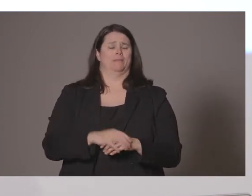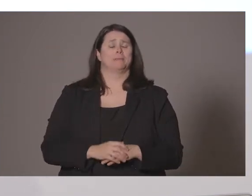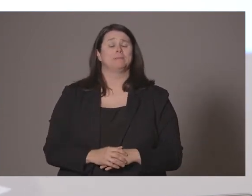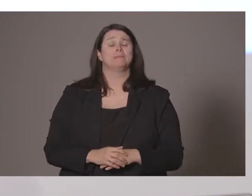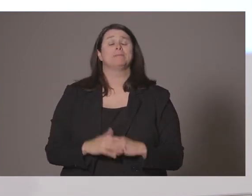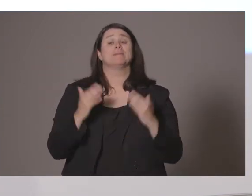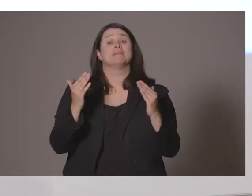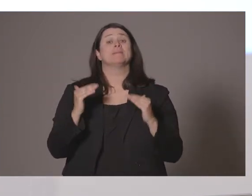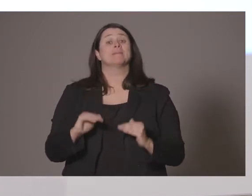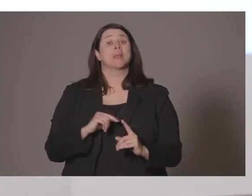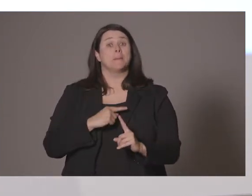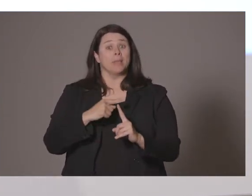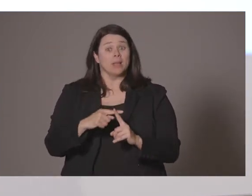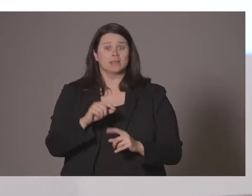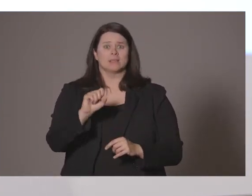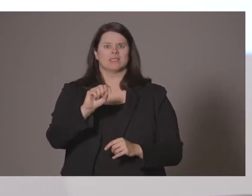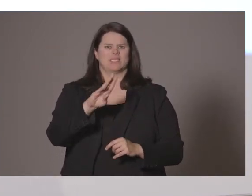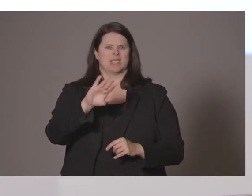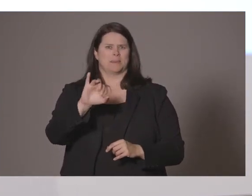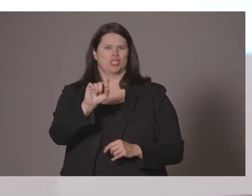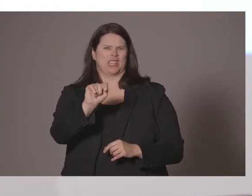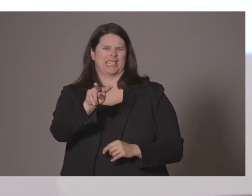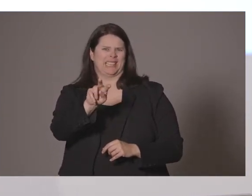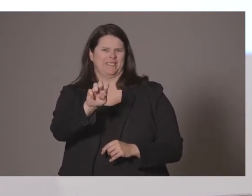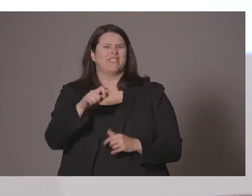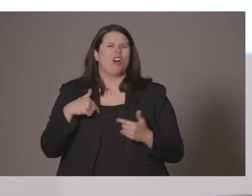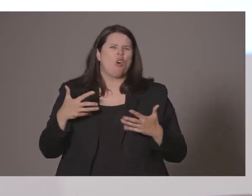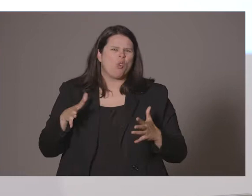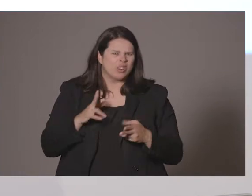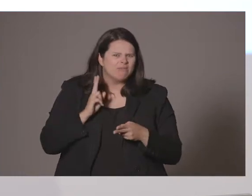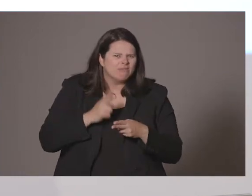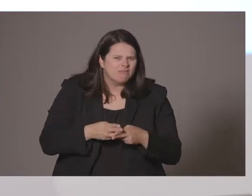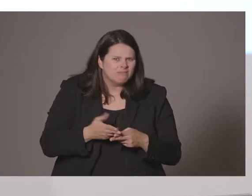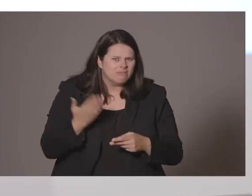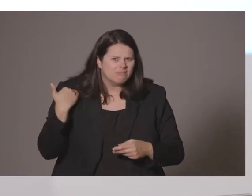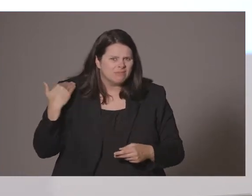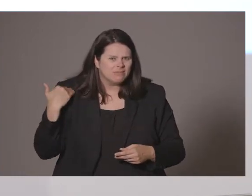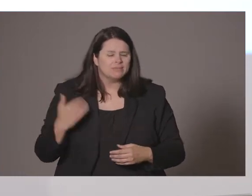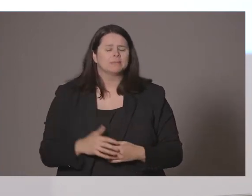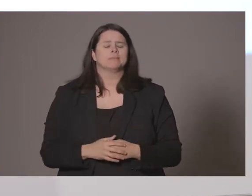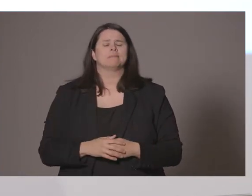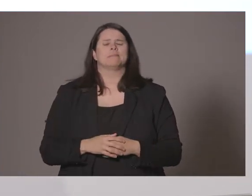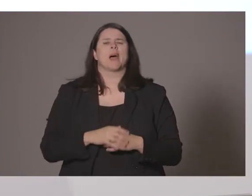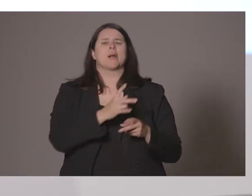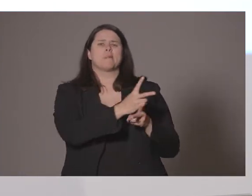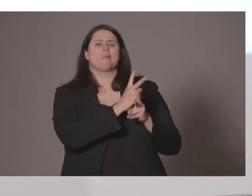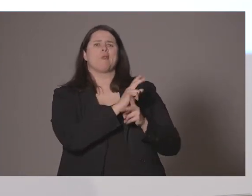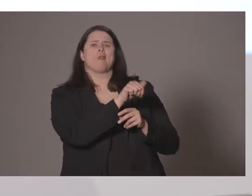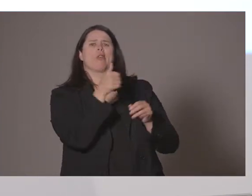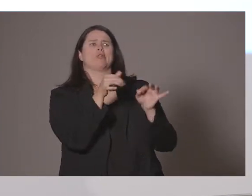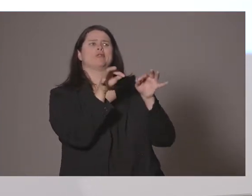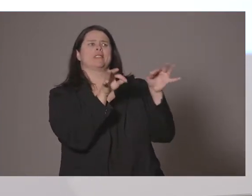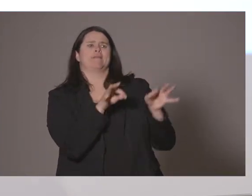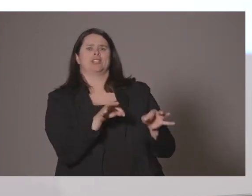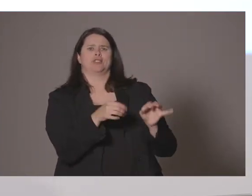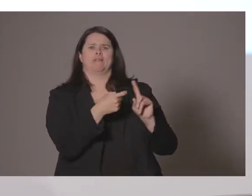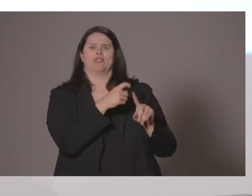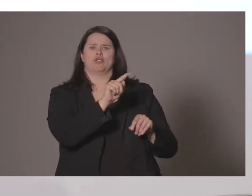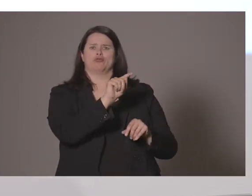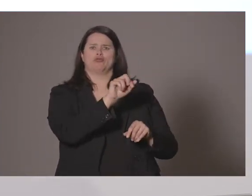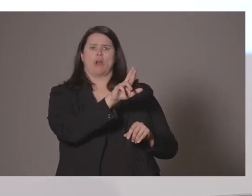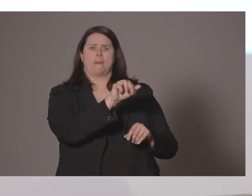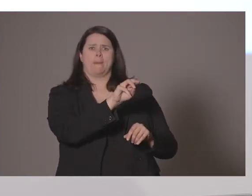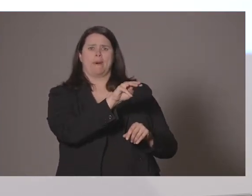subjective. So I said that already, but I want to read one more definition of trauma, and it's that the body,